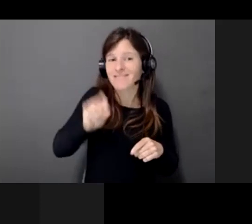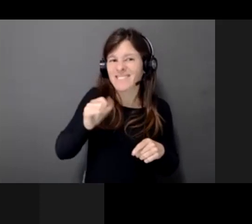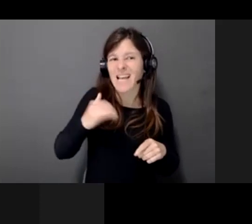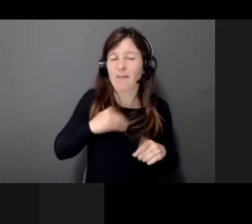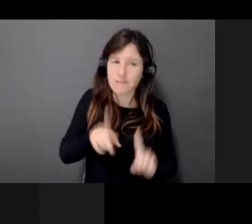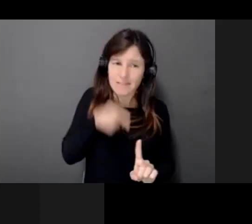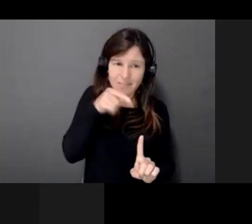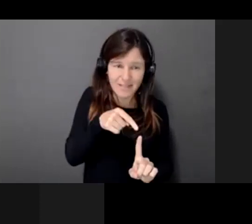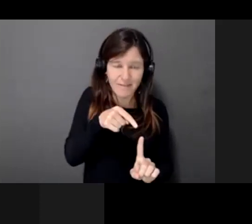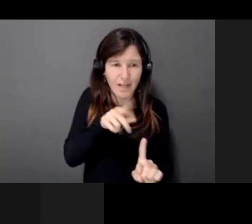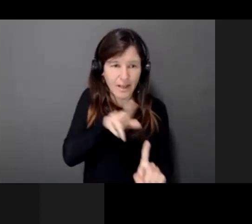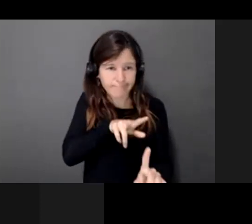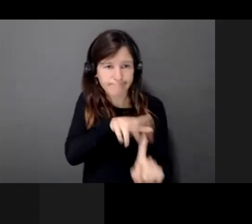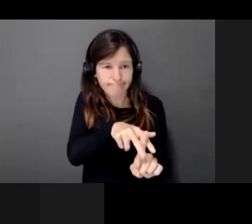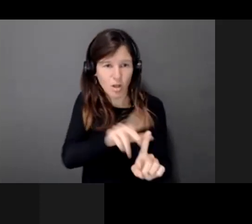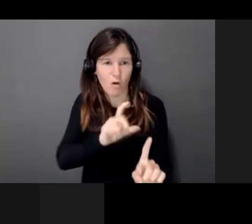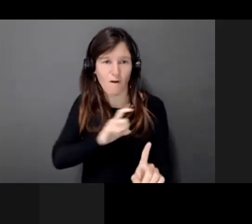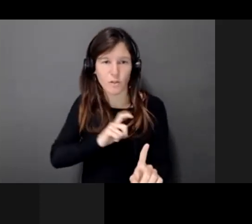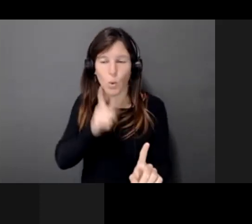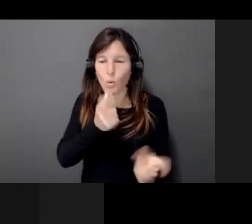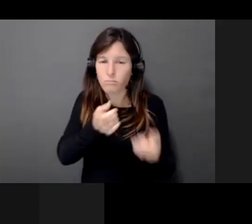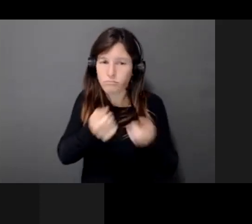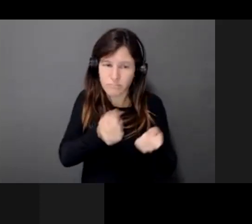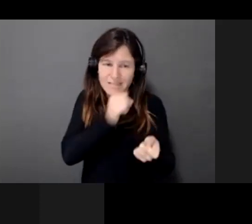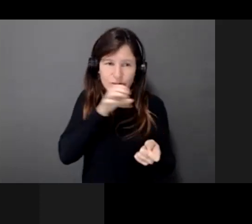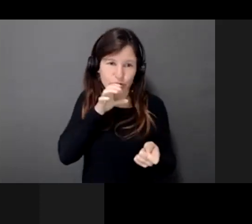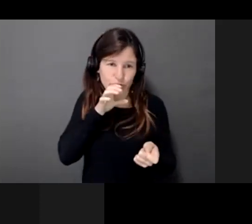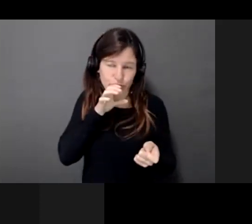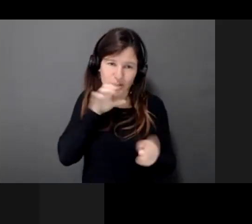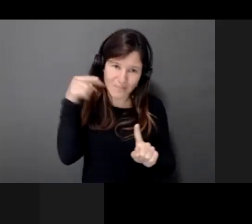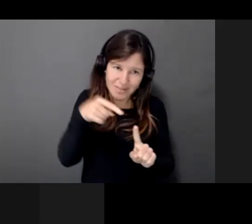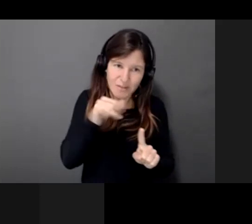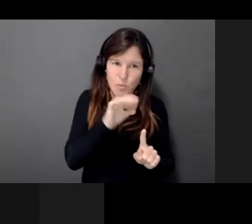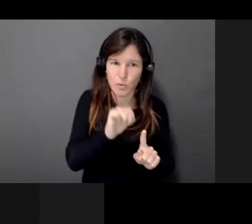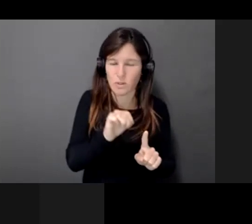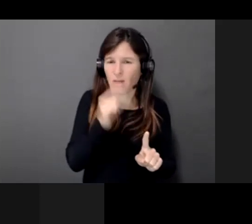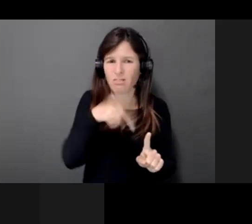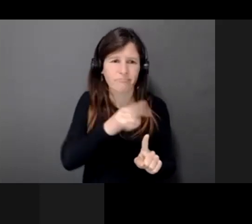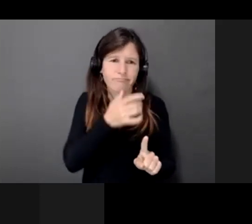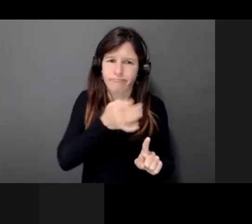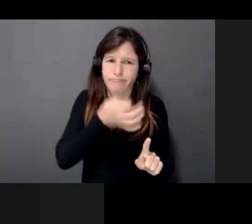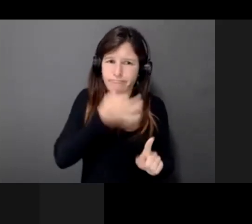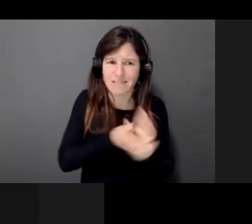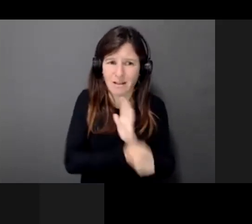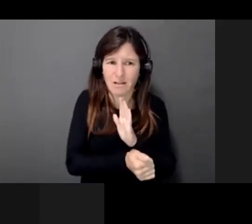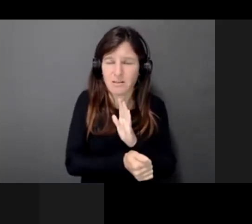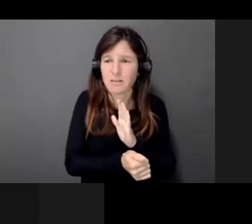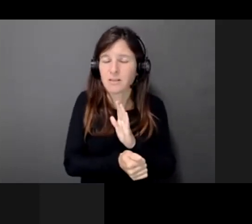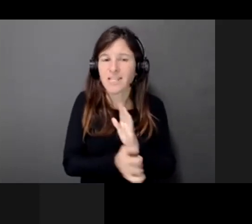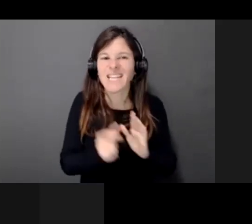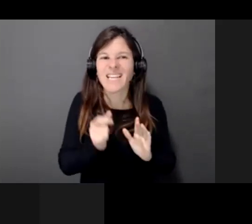really good. Anytime I think you have people who have an interest and knowledge about a particular area, you often get a better